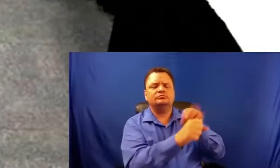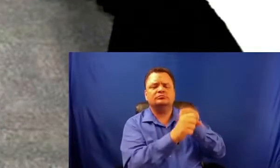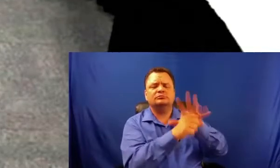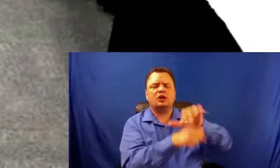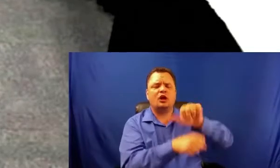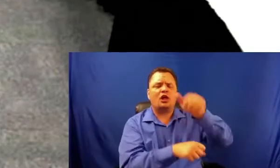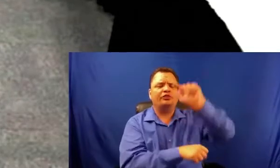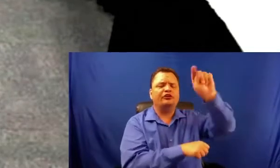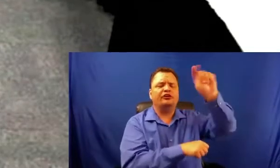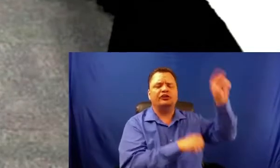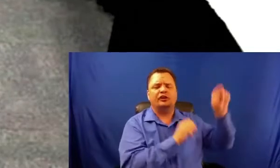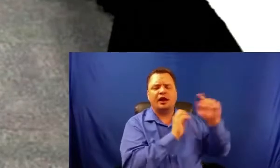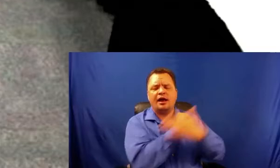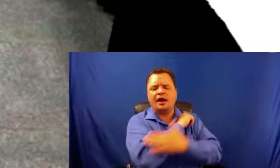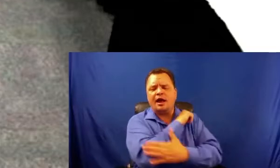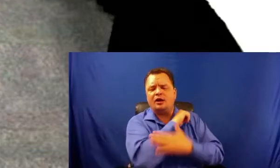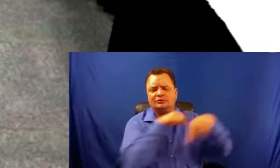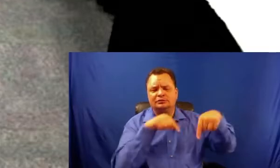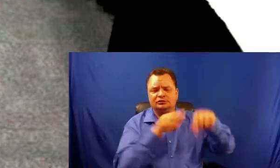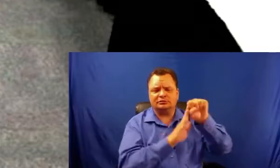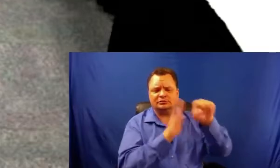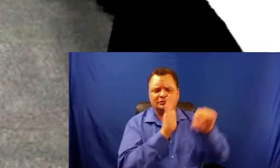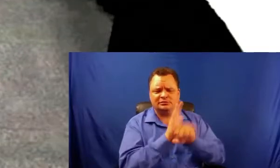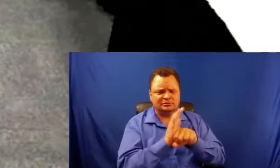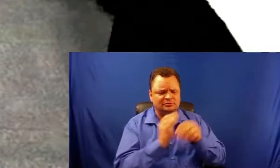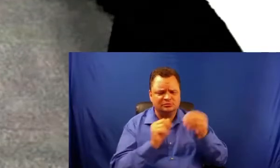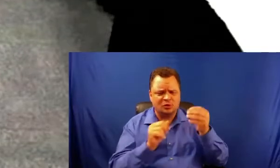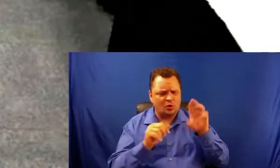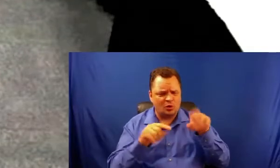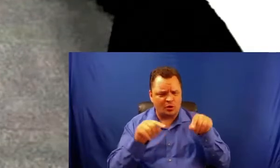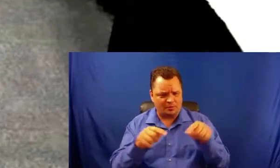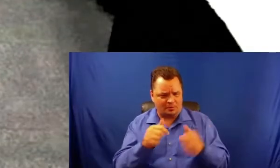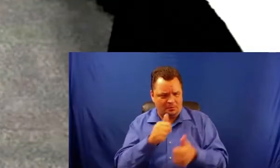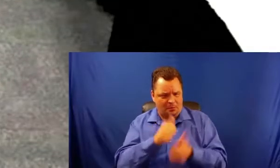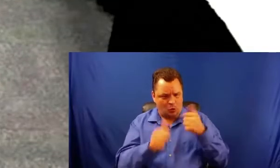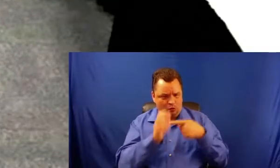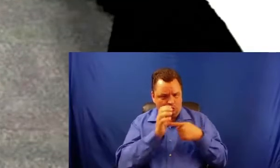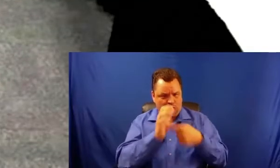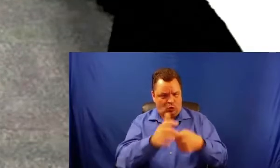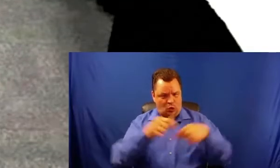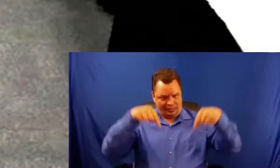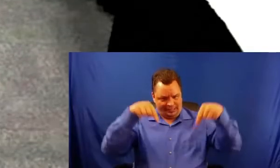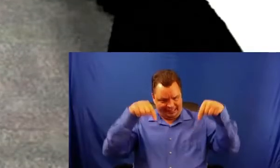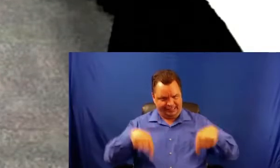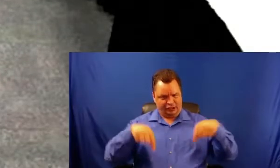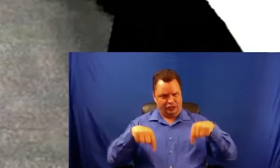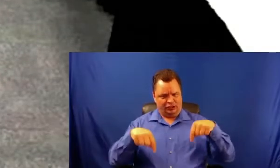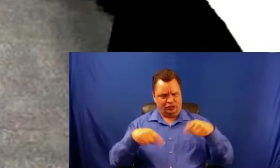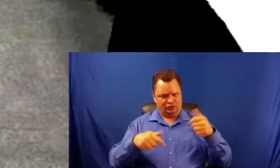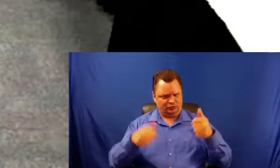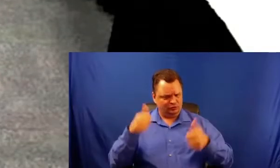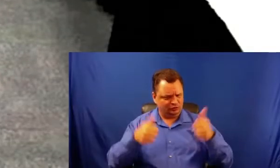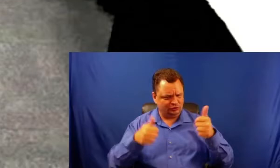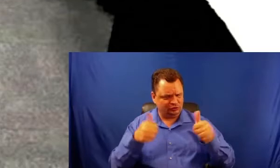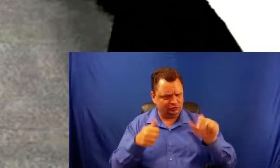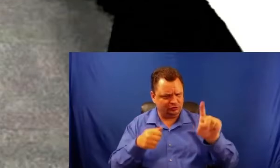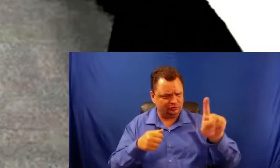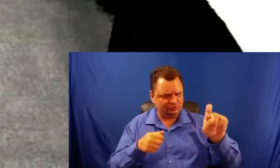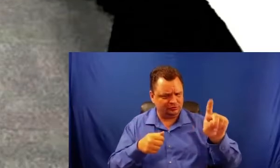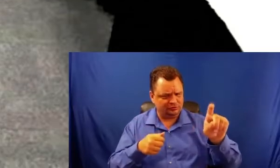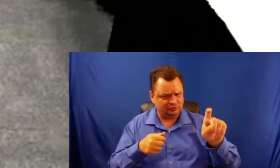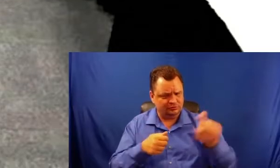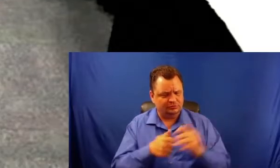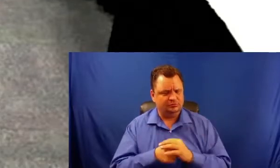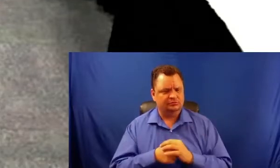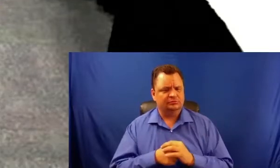state, or are any of these showing increases from out of county, out of state to this new increase?